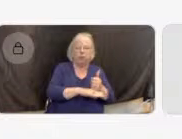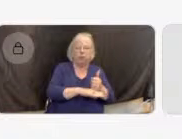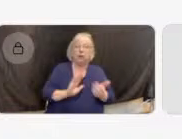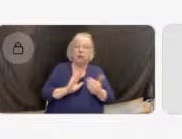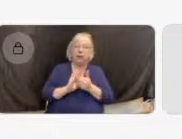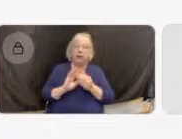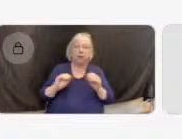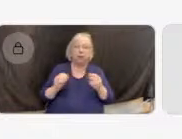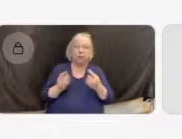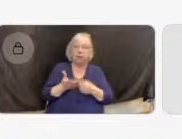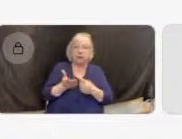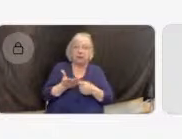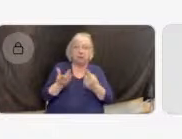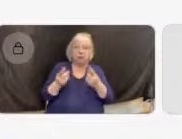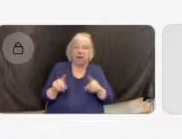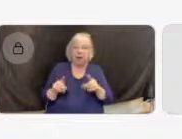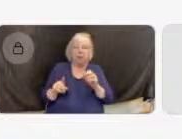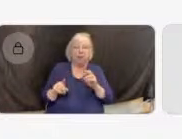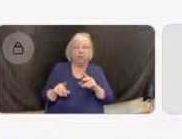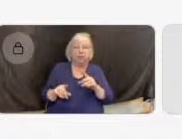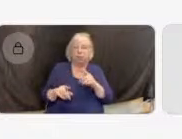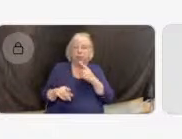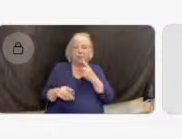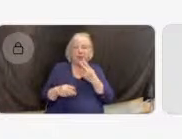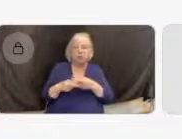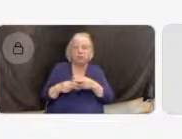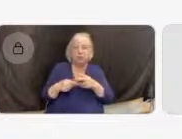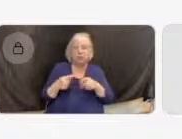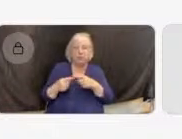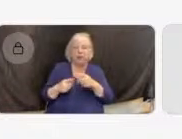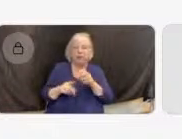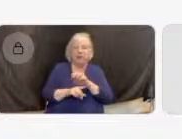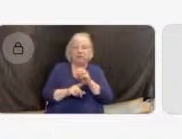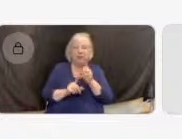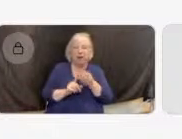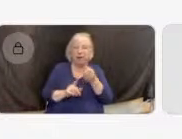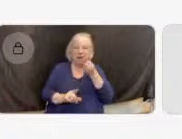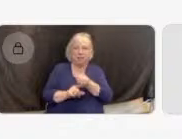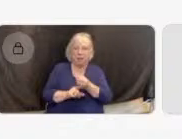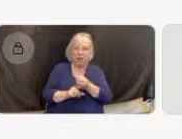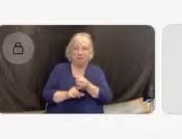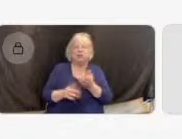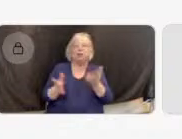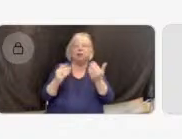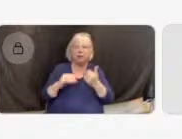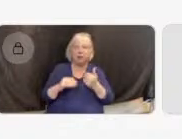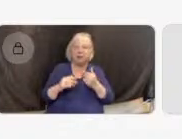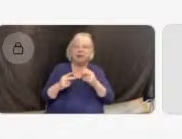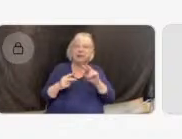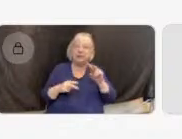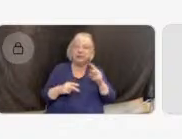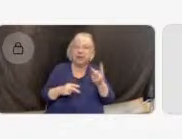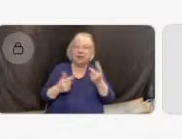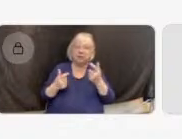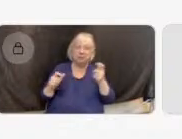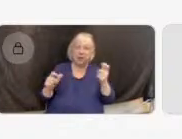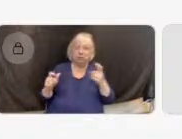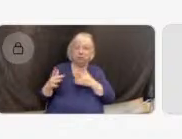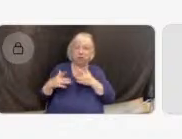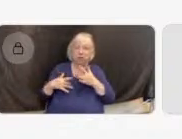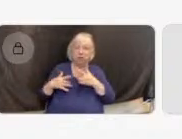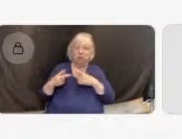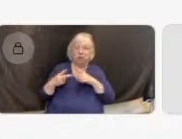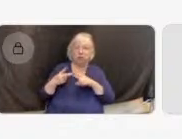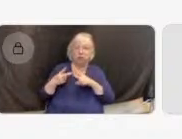discussion has been held nor mention of this environmental aspect of building. Second major concern has been and